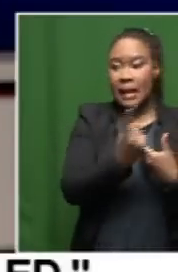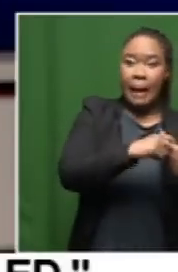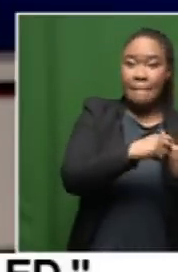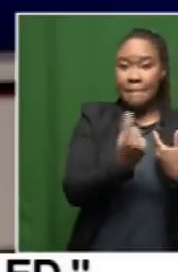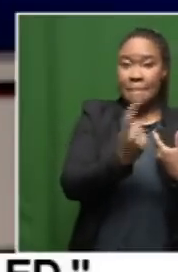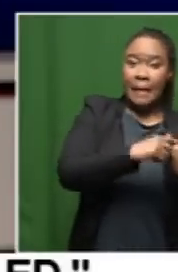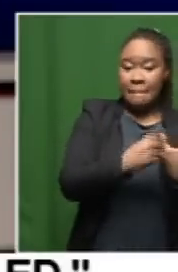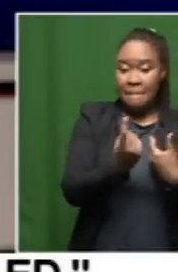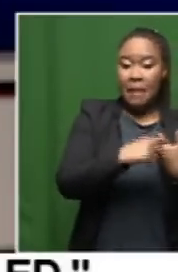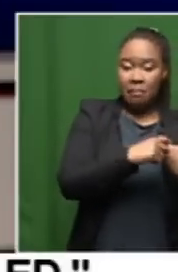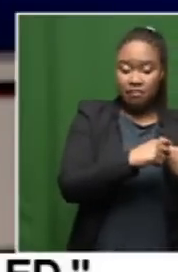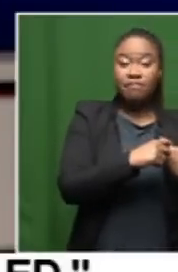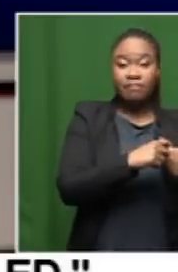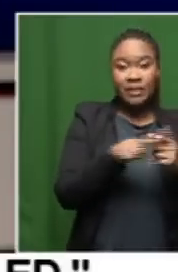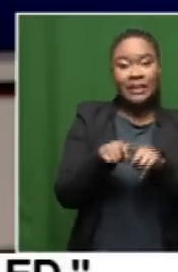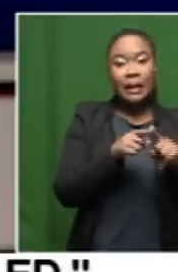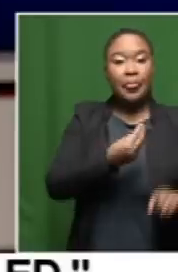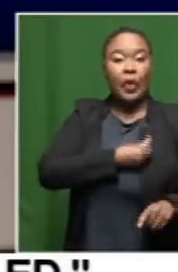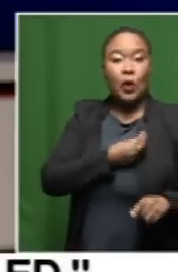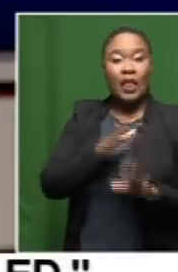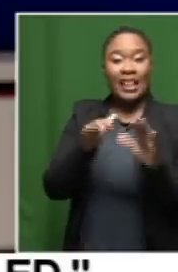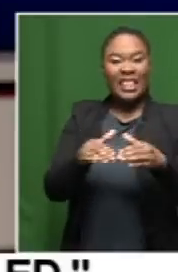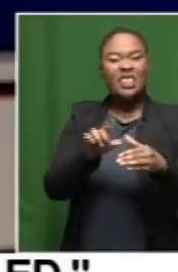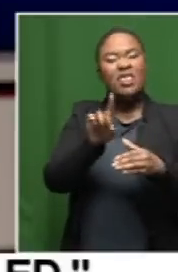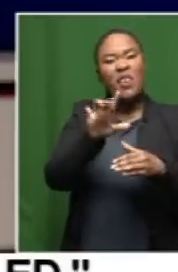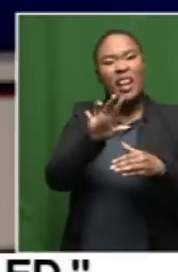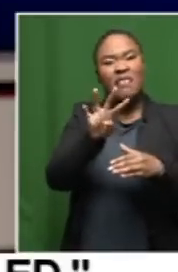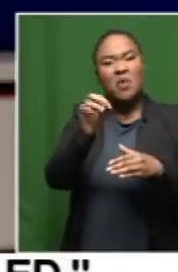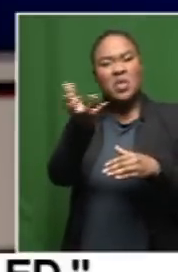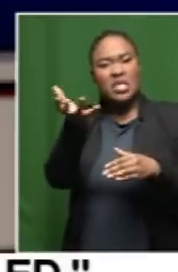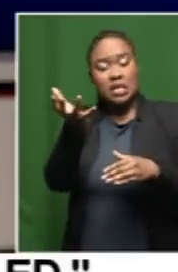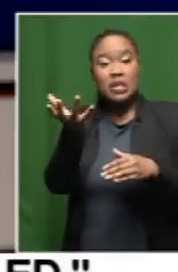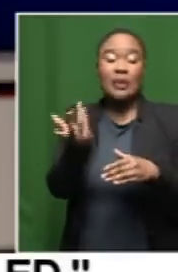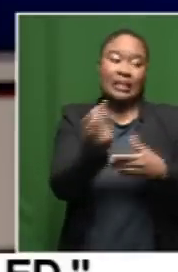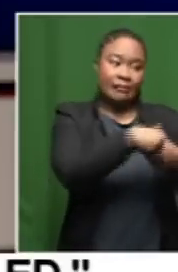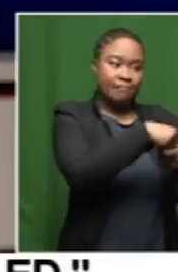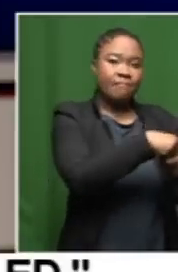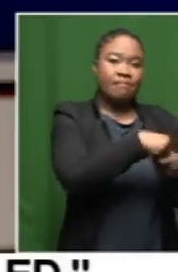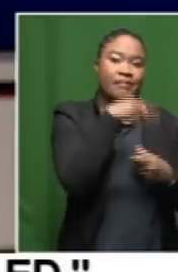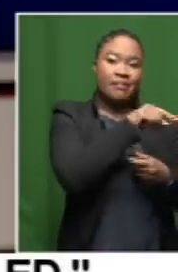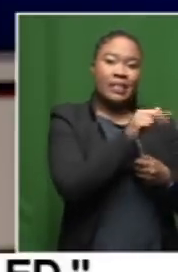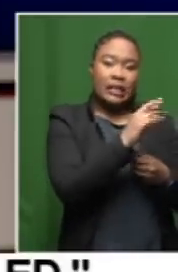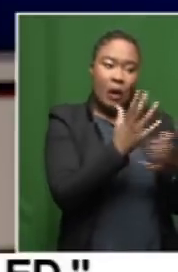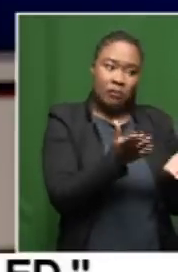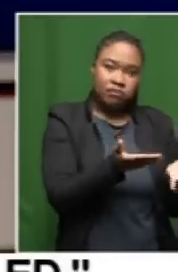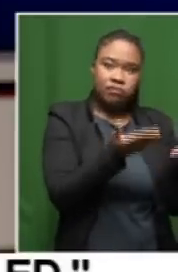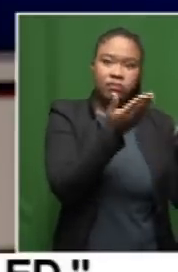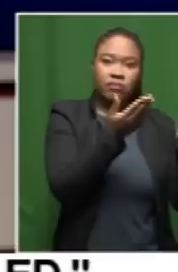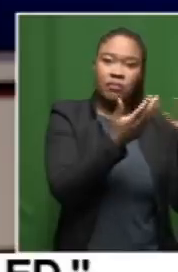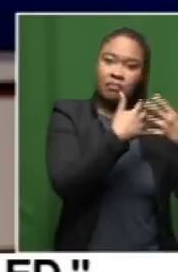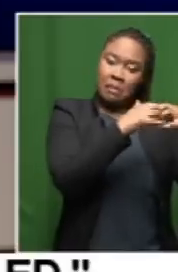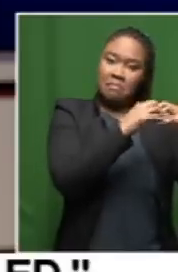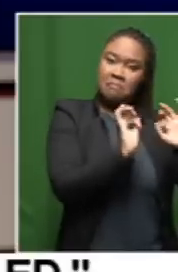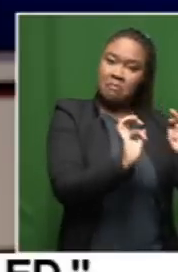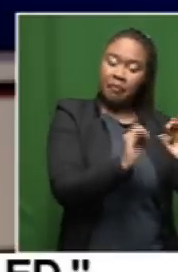League also came in that posture towards the early 1940s to rejuvenate the ANC. In the 1950s, given